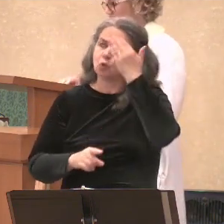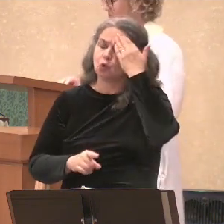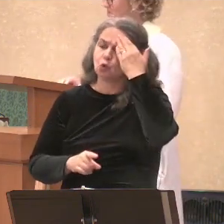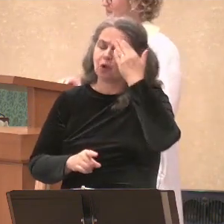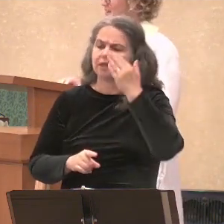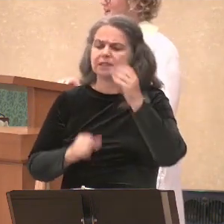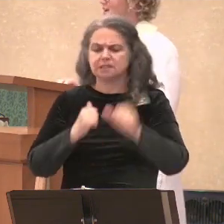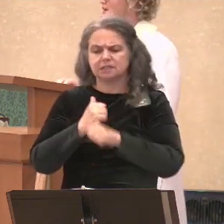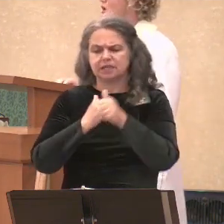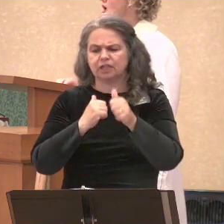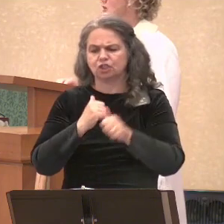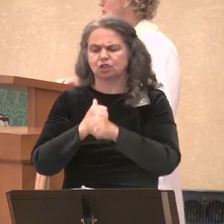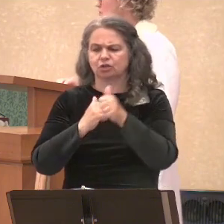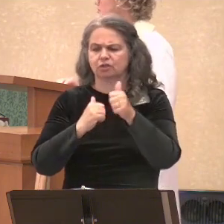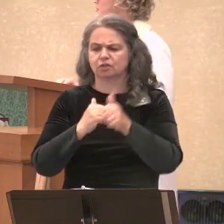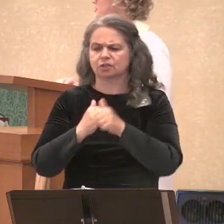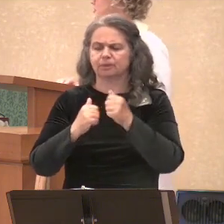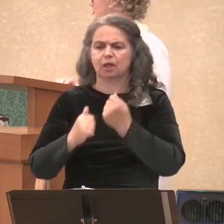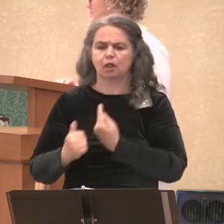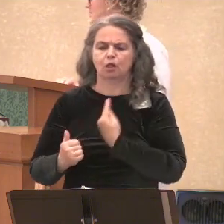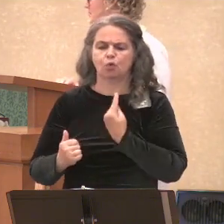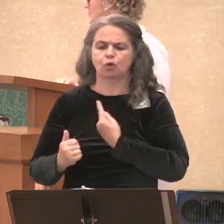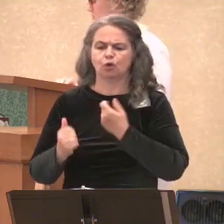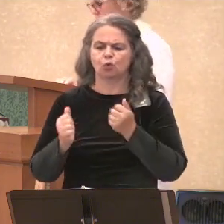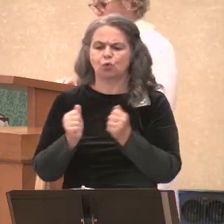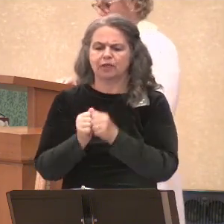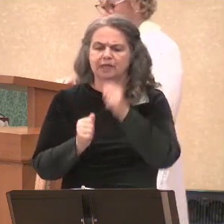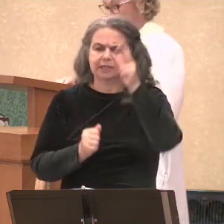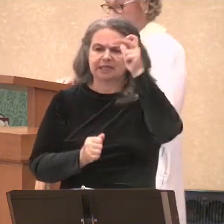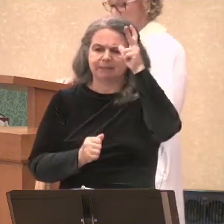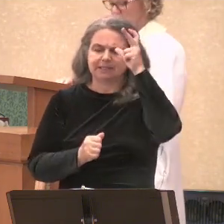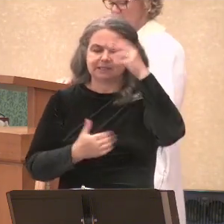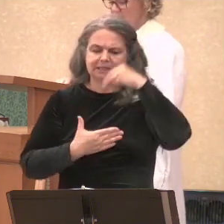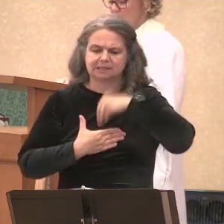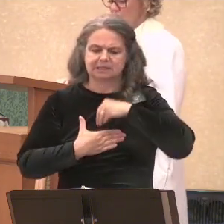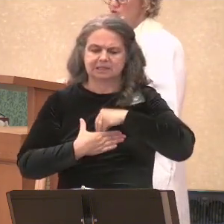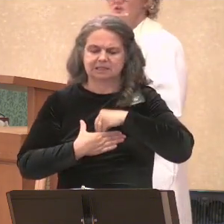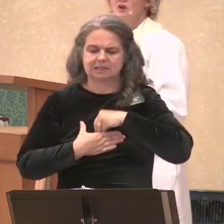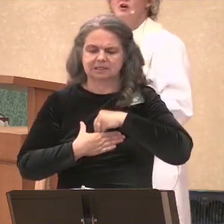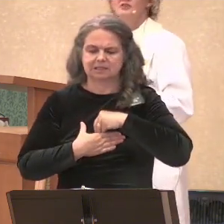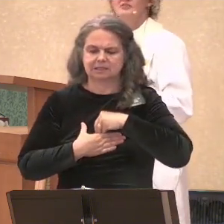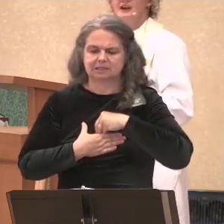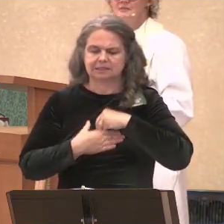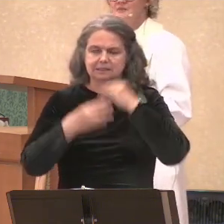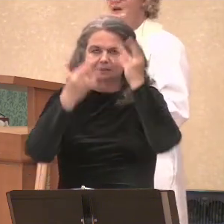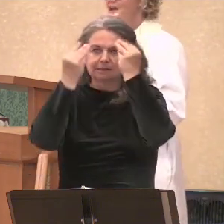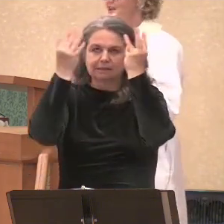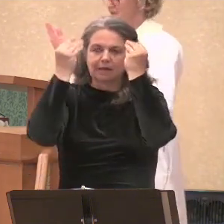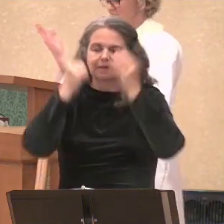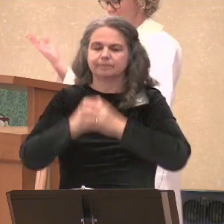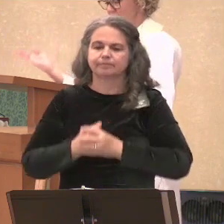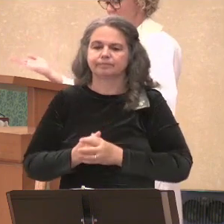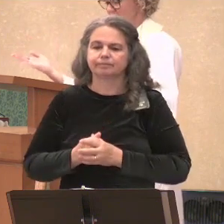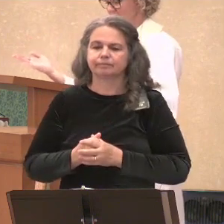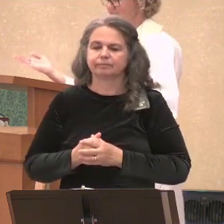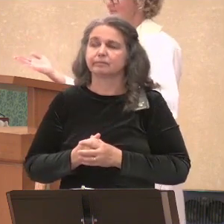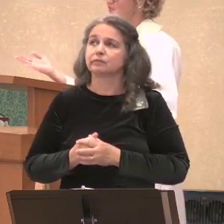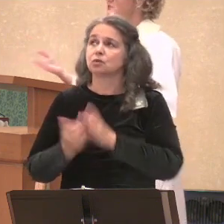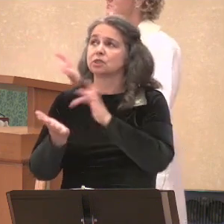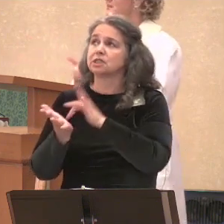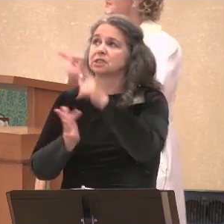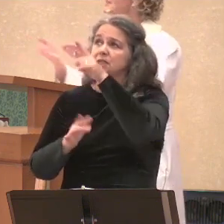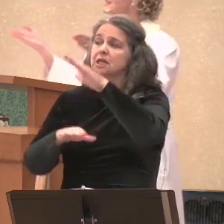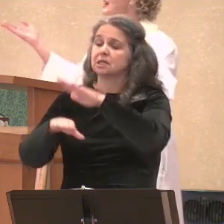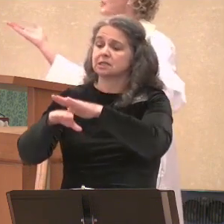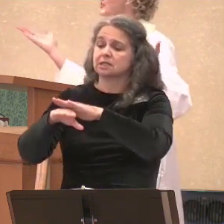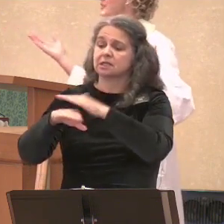danger in being alone with your demons, so to speak. So he called them, and he calls us to